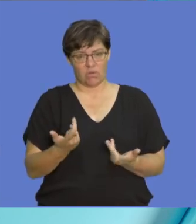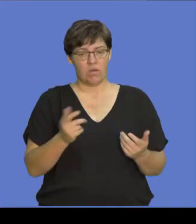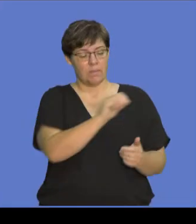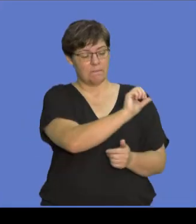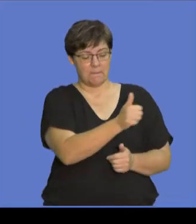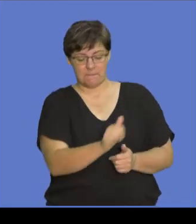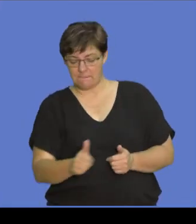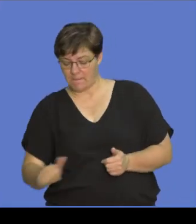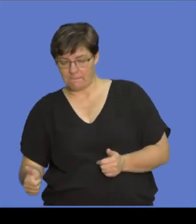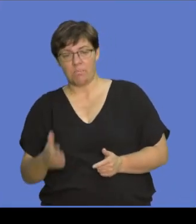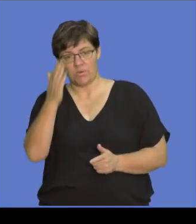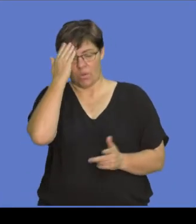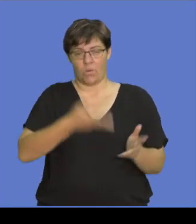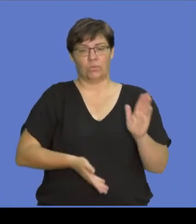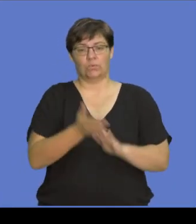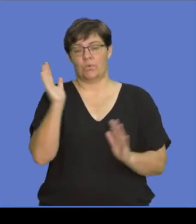about.